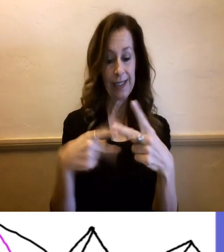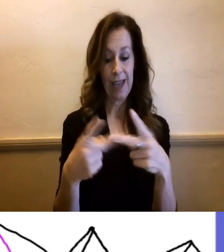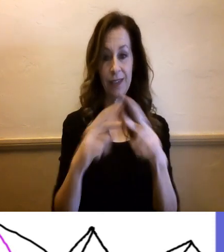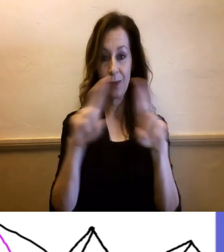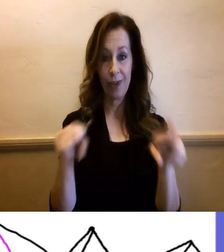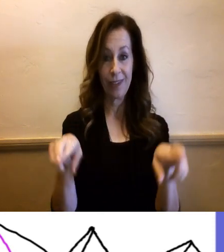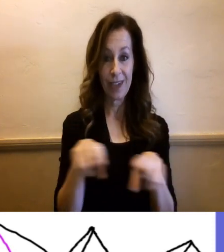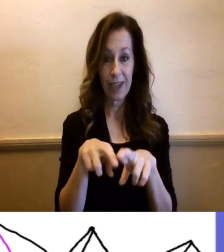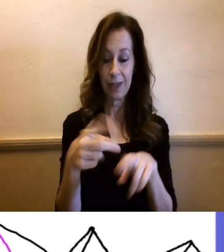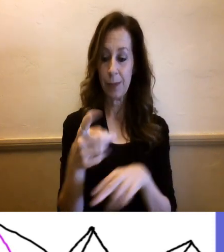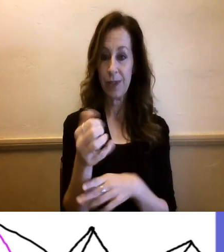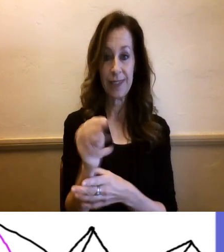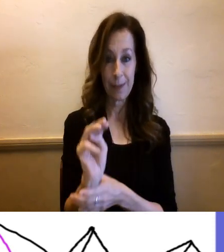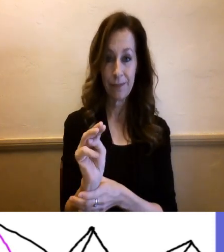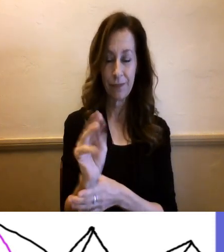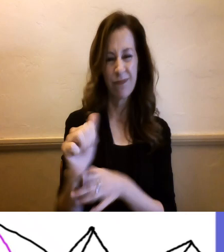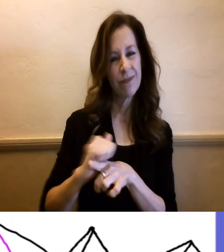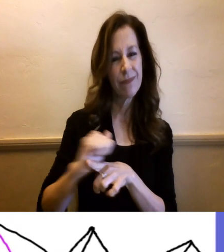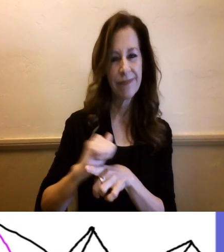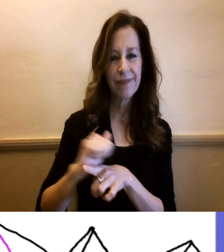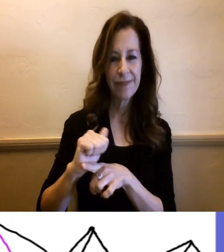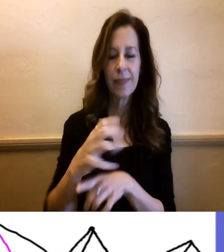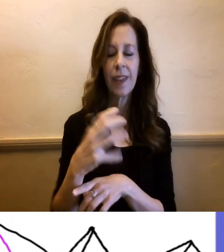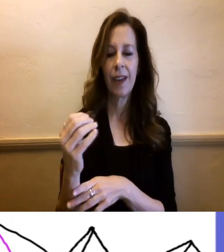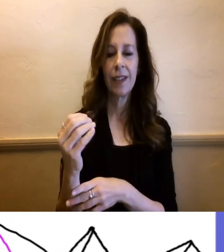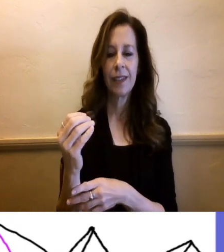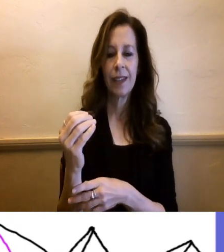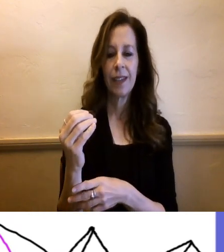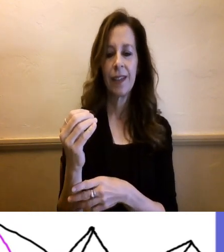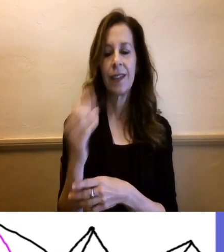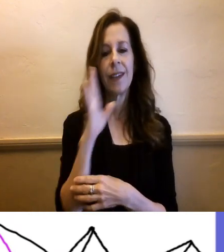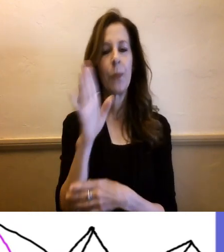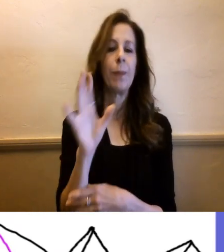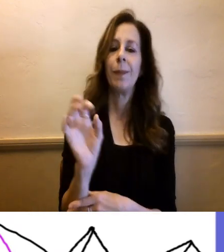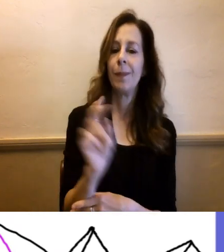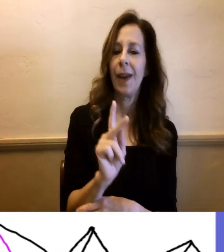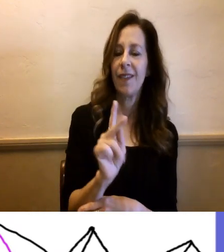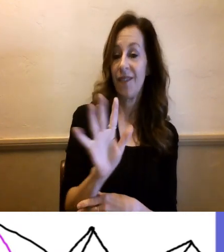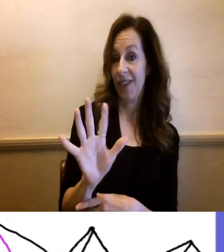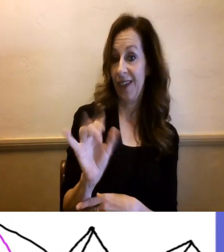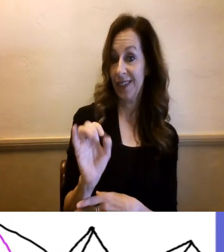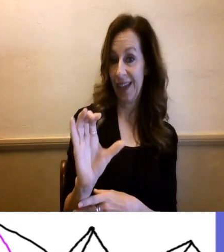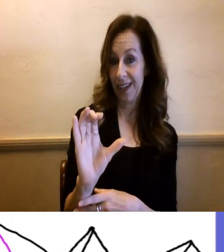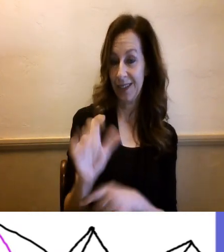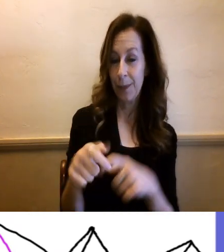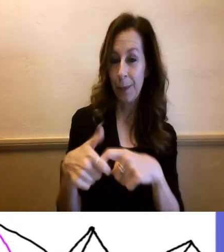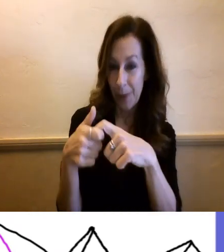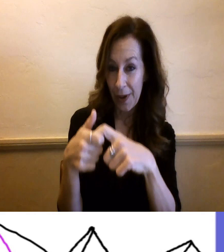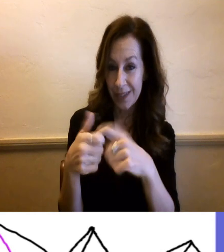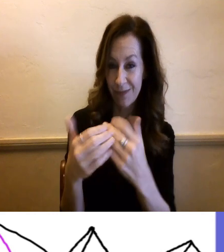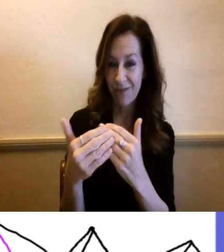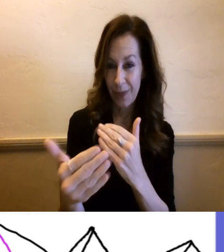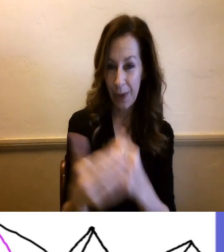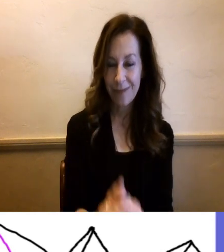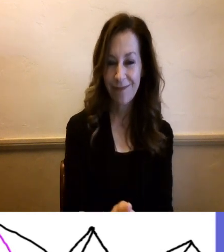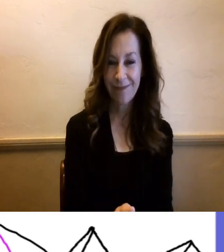kinds of rectangular prisms. All right, and then I'll come back. So 5 seconds, pause it. Go